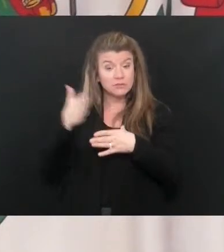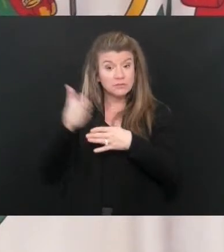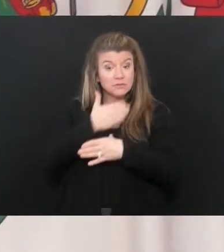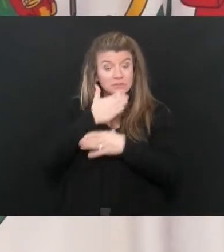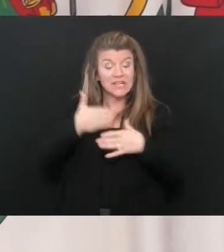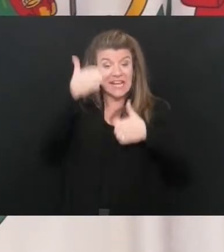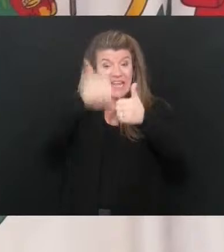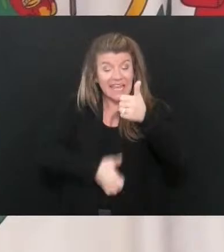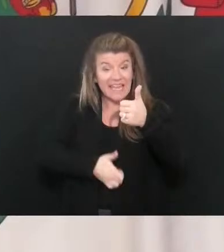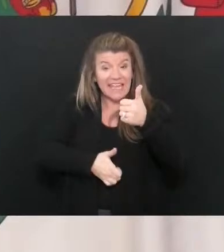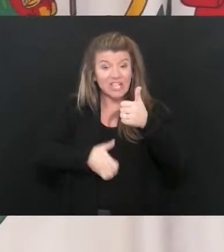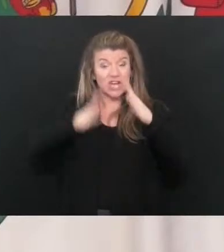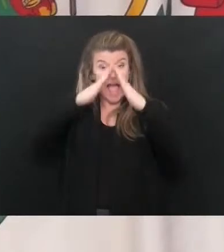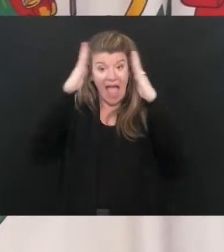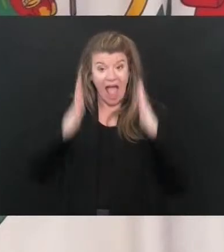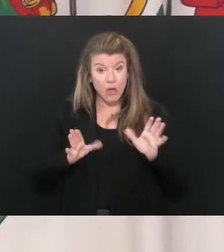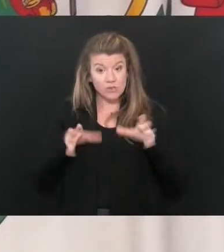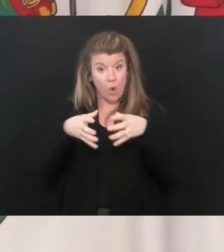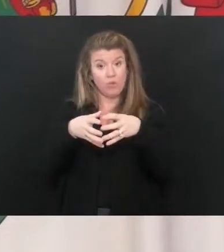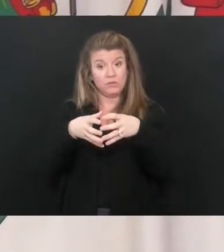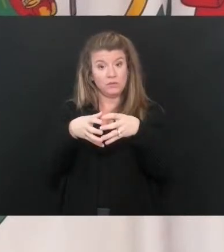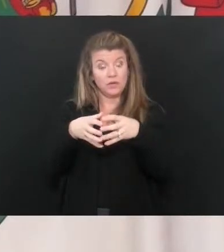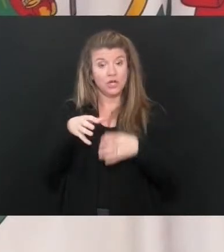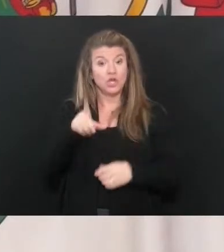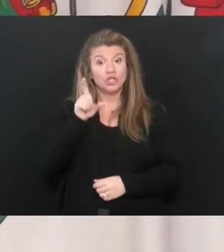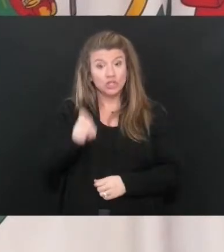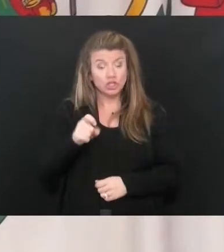every single one of those households is going to have an extra